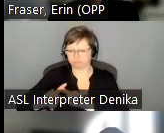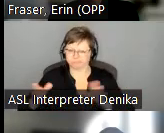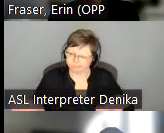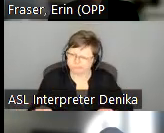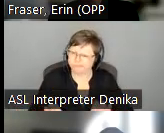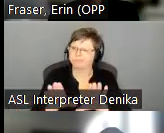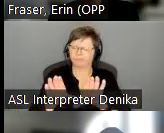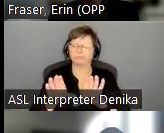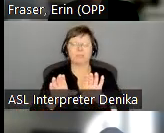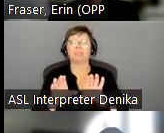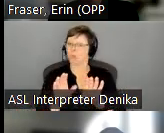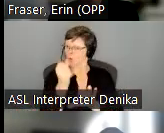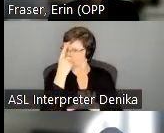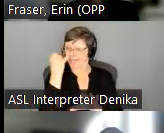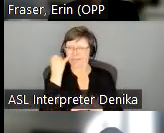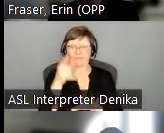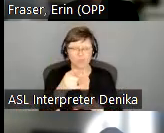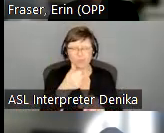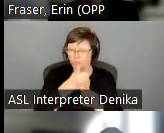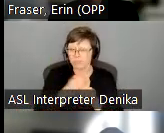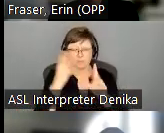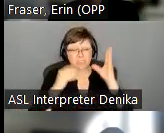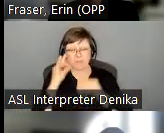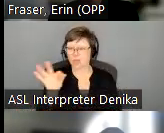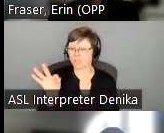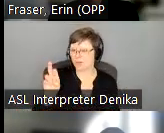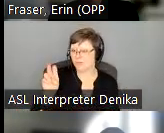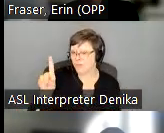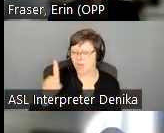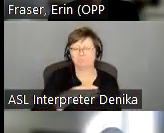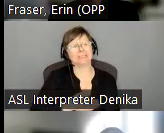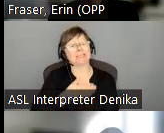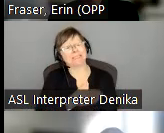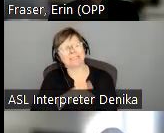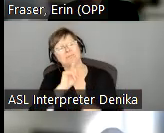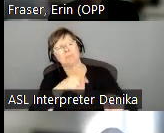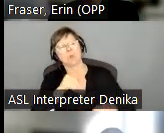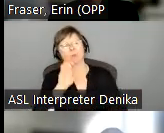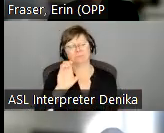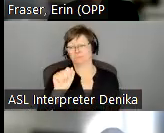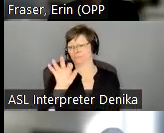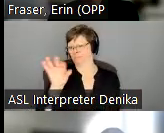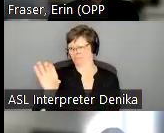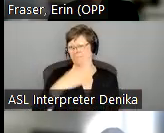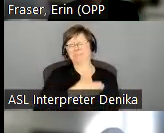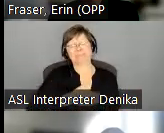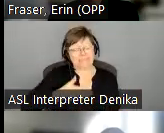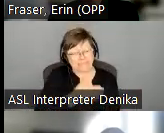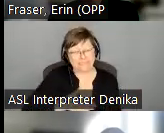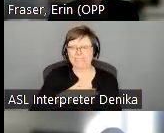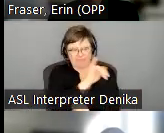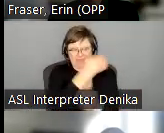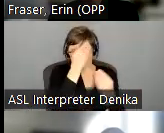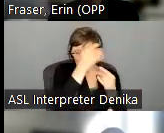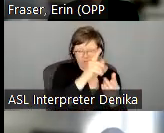is if you are a victim of fraud or attempted fraud, please report to the Canadian Anti-Fraud Centre because your information gets turned into intelligence. We may